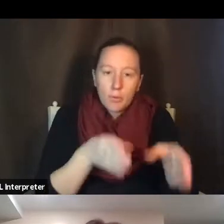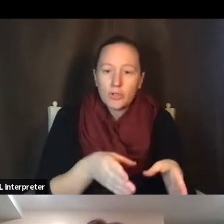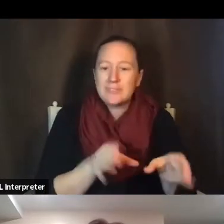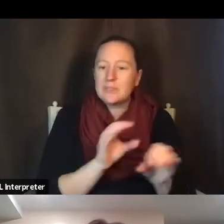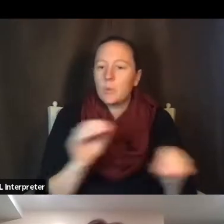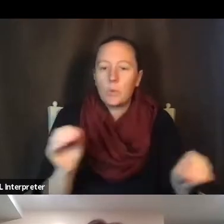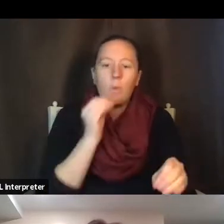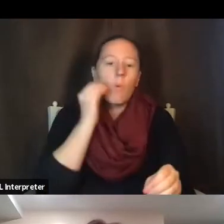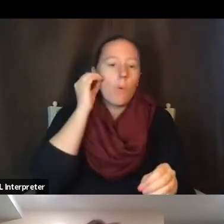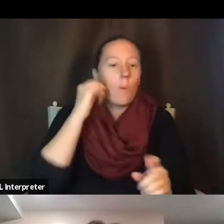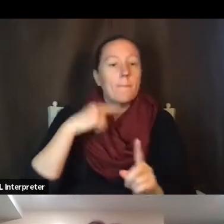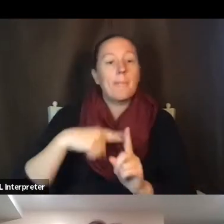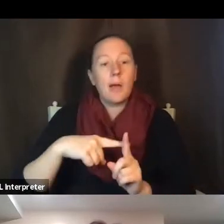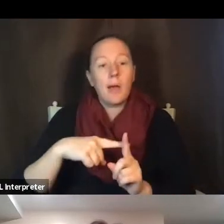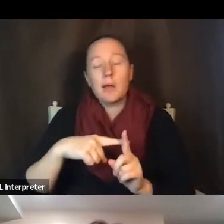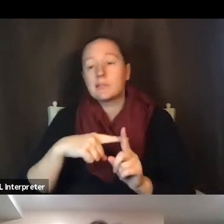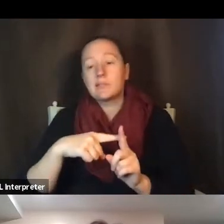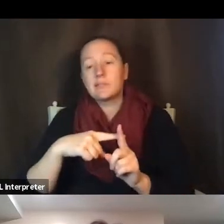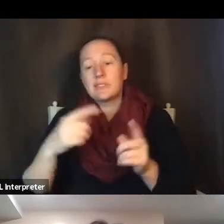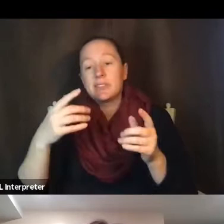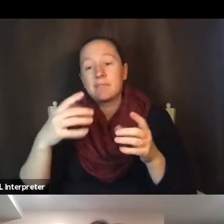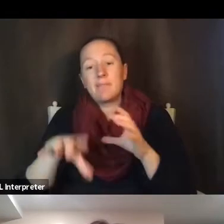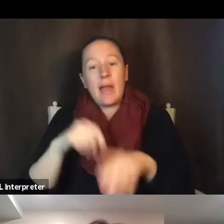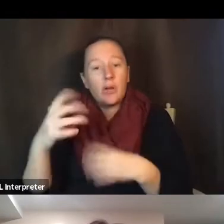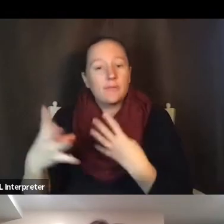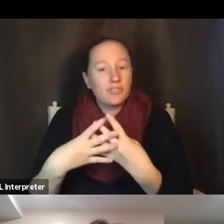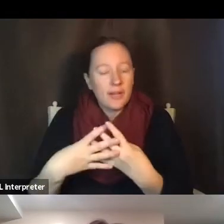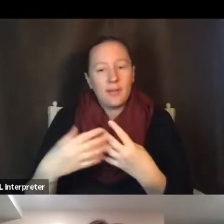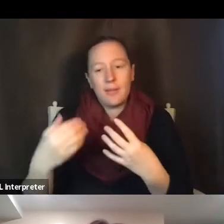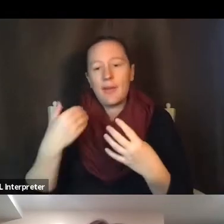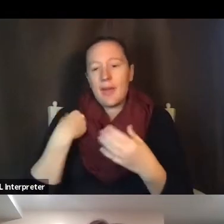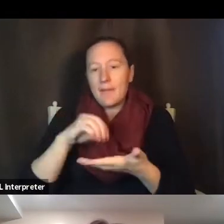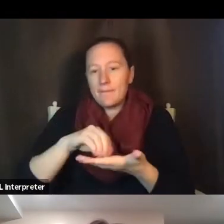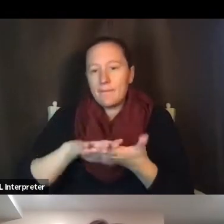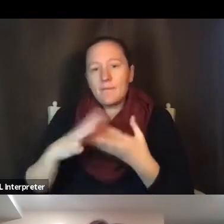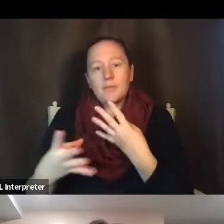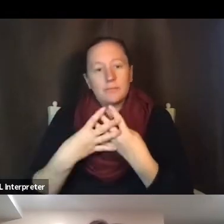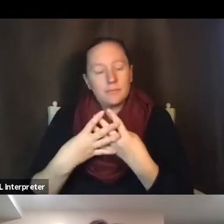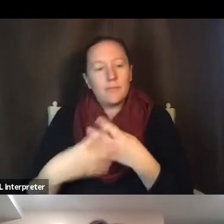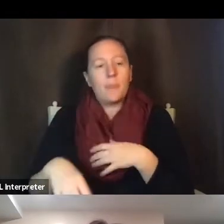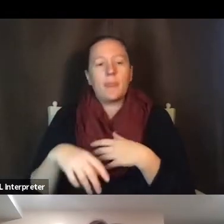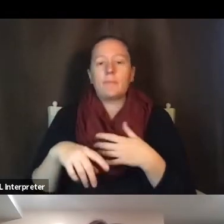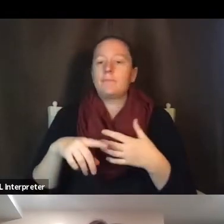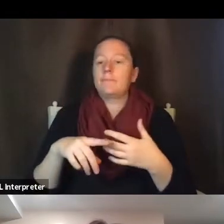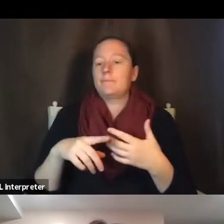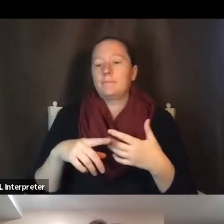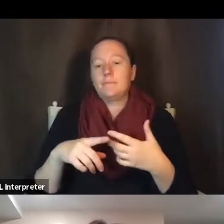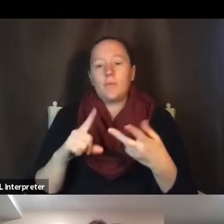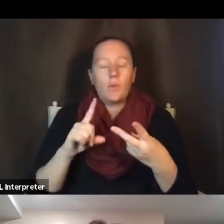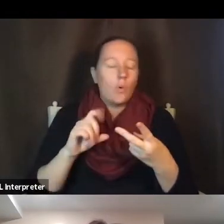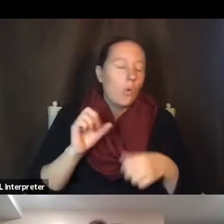homelessness and they had a criminal justice background, or if a person had an intellectual or